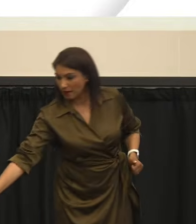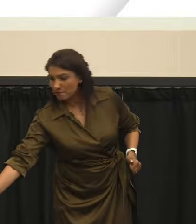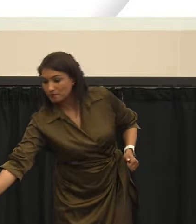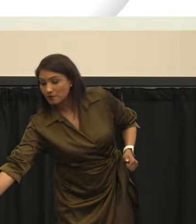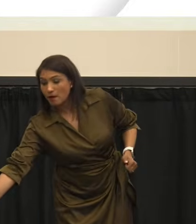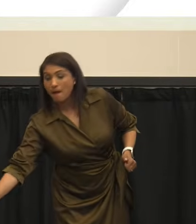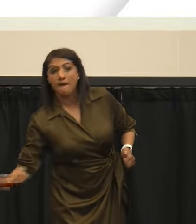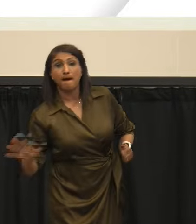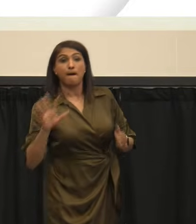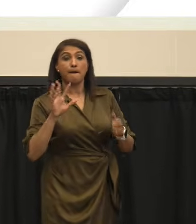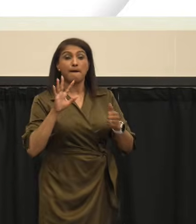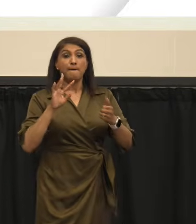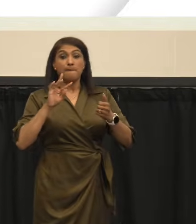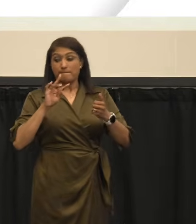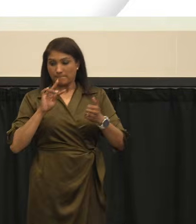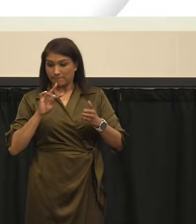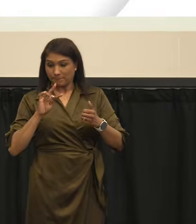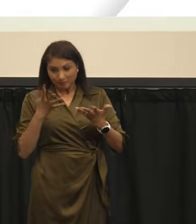me.